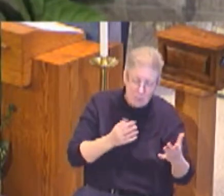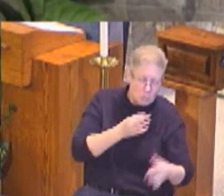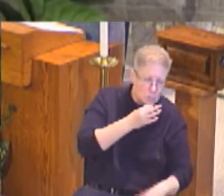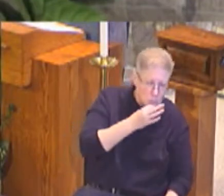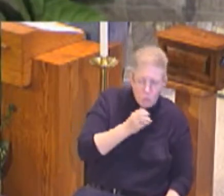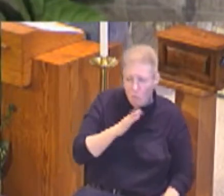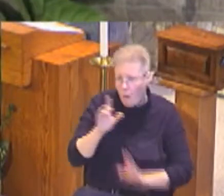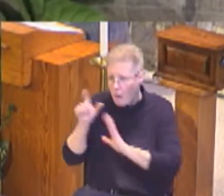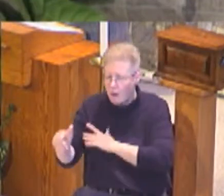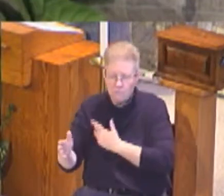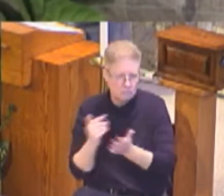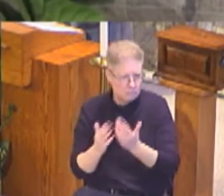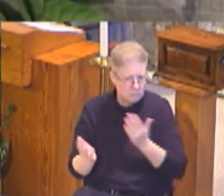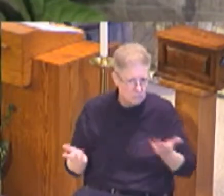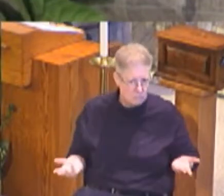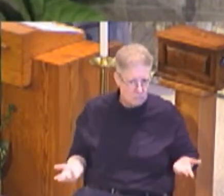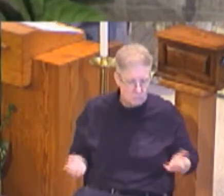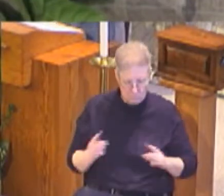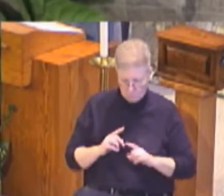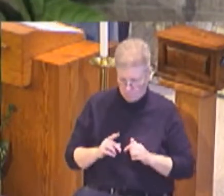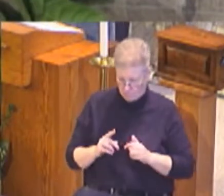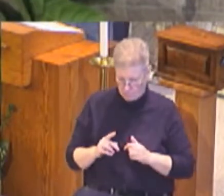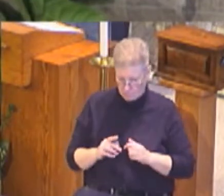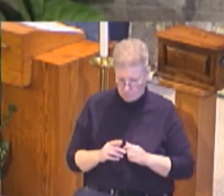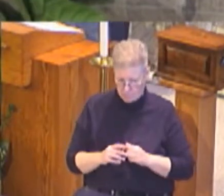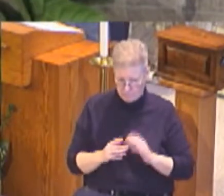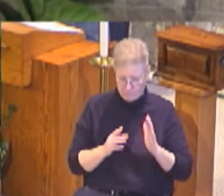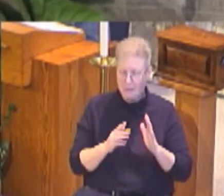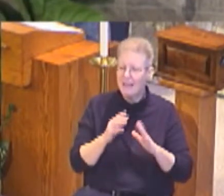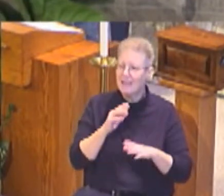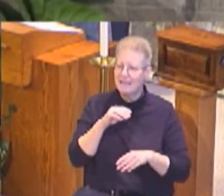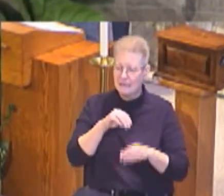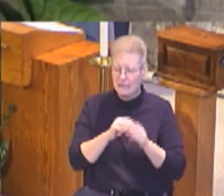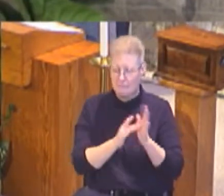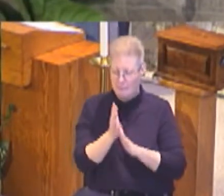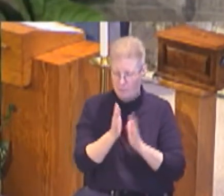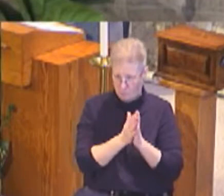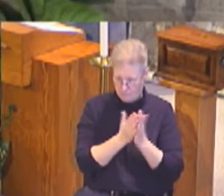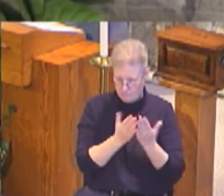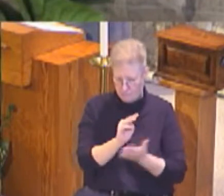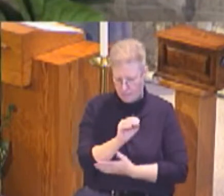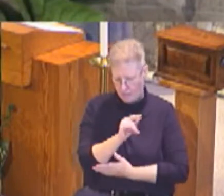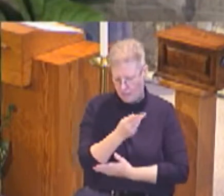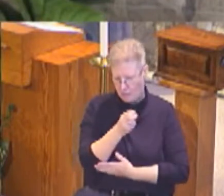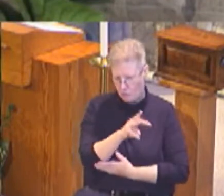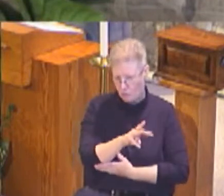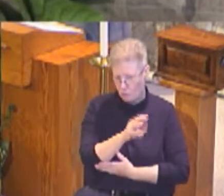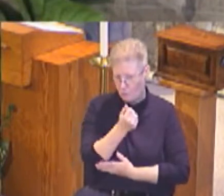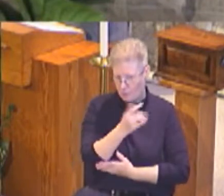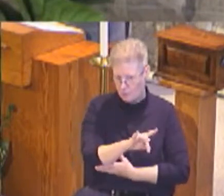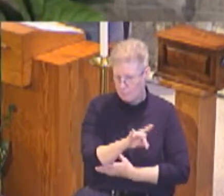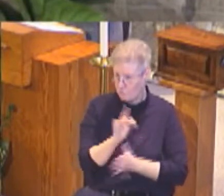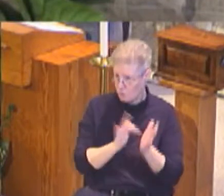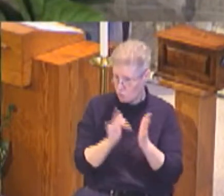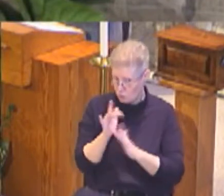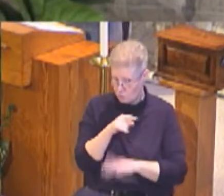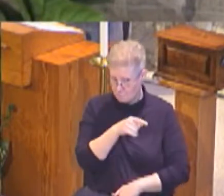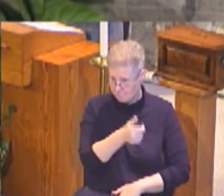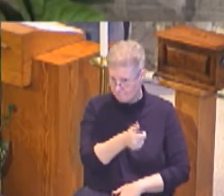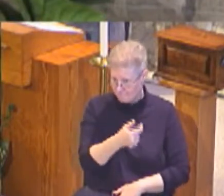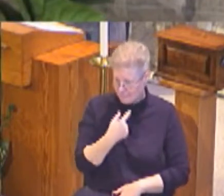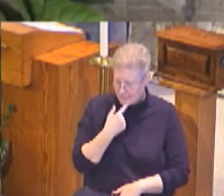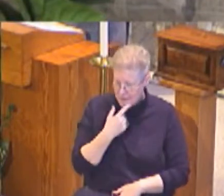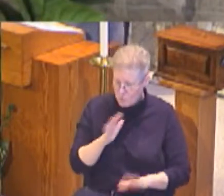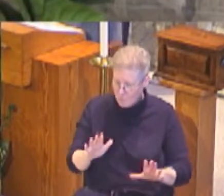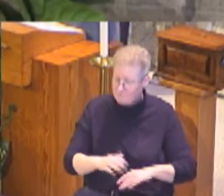Because, first of all, what Jesus says in Matthew 18 is, it is not our Father's wish